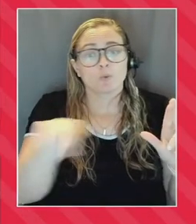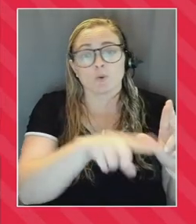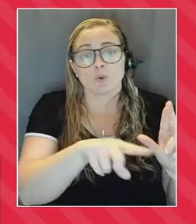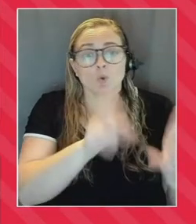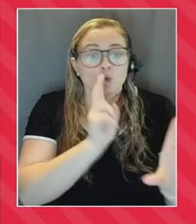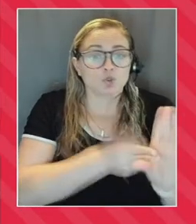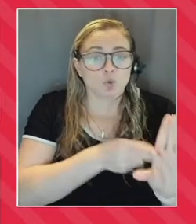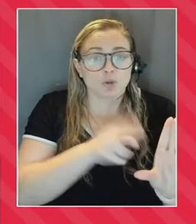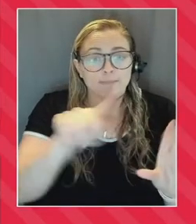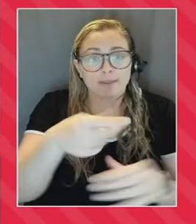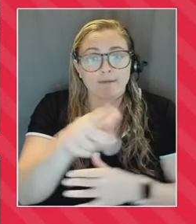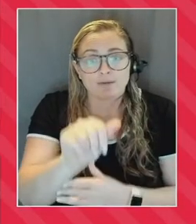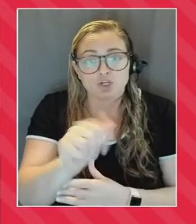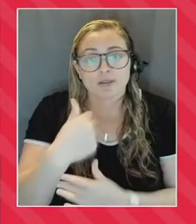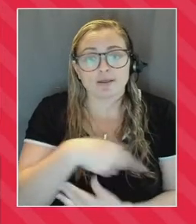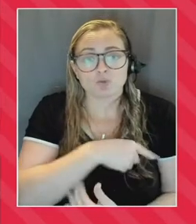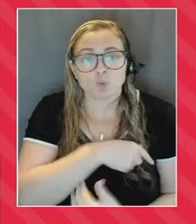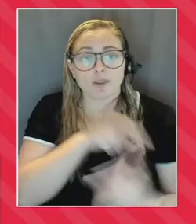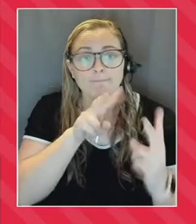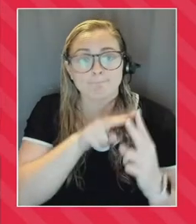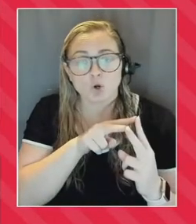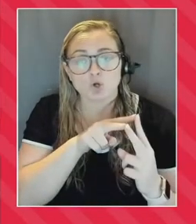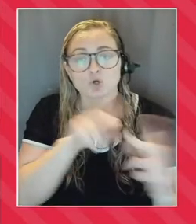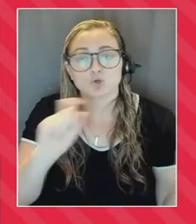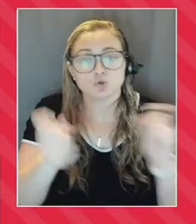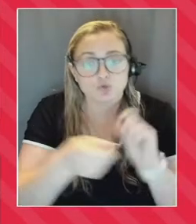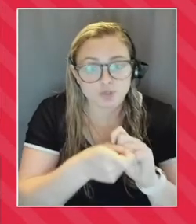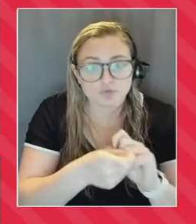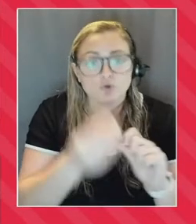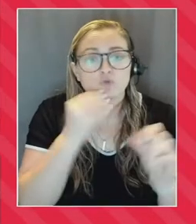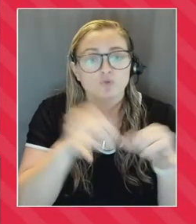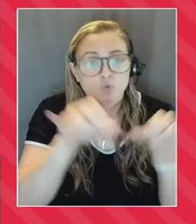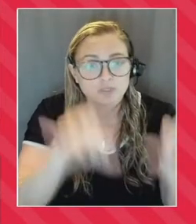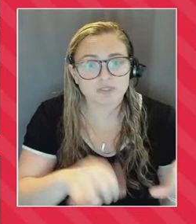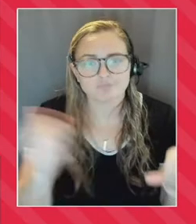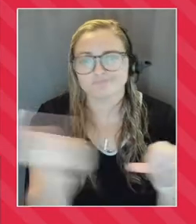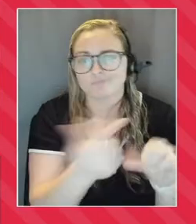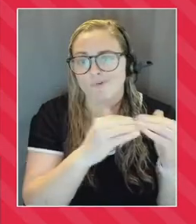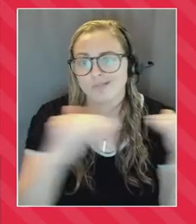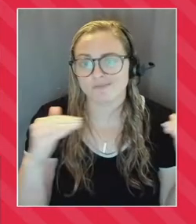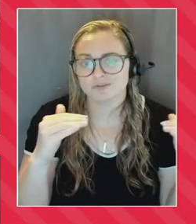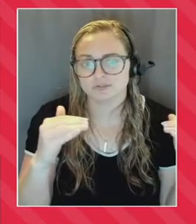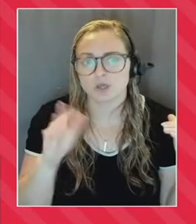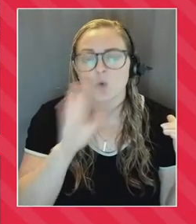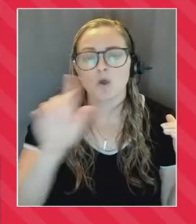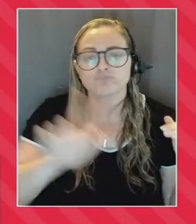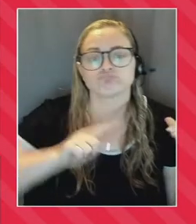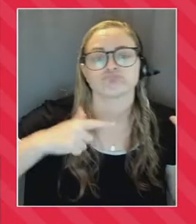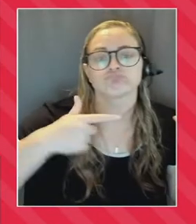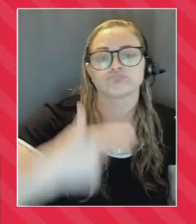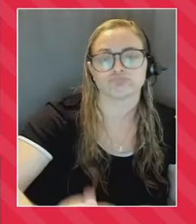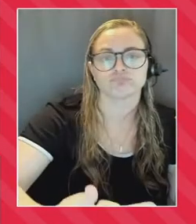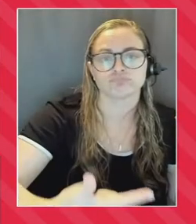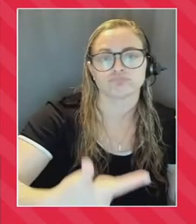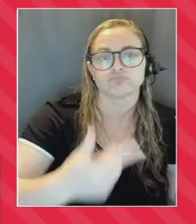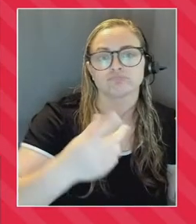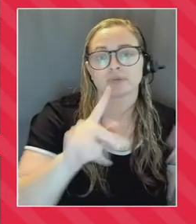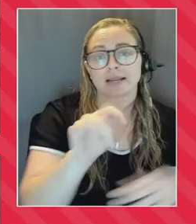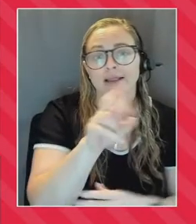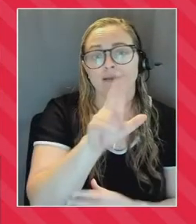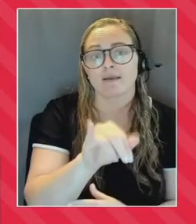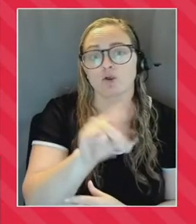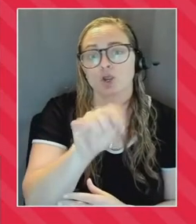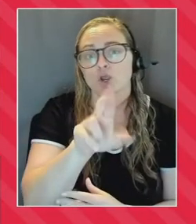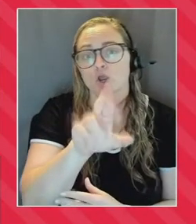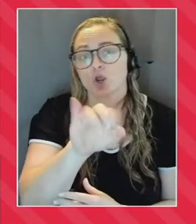as we partner to transform the food system at every level. So I'm going to turn it back over to Dr. Carrie Cartwright to introduce